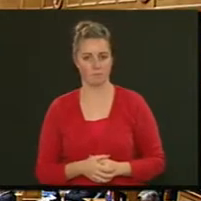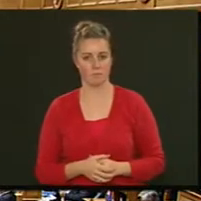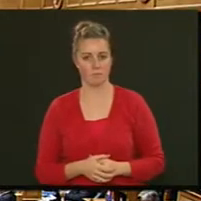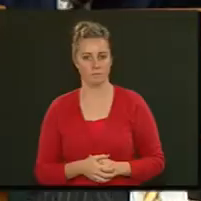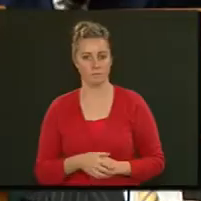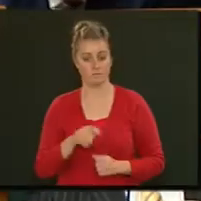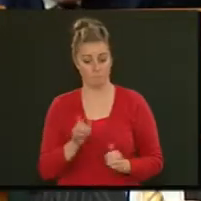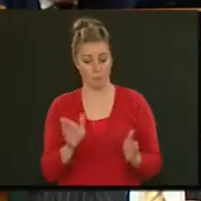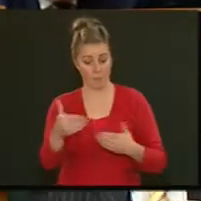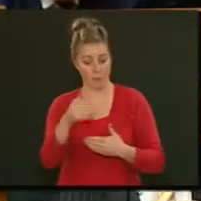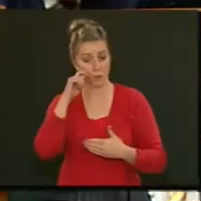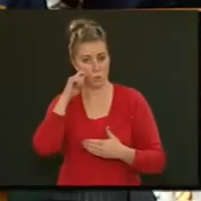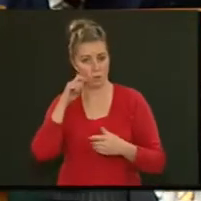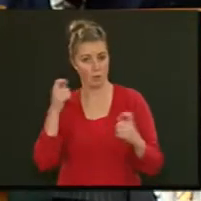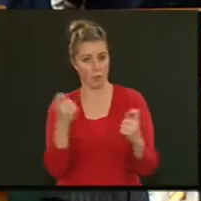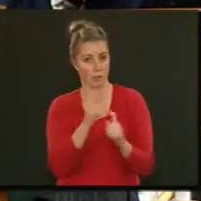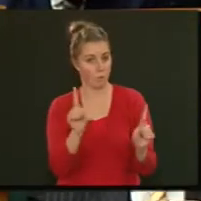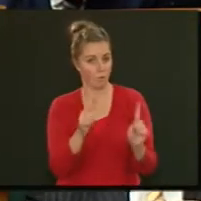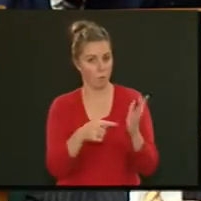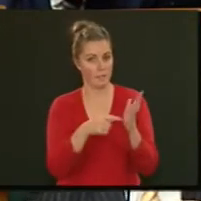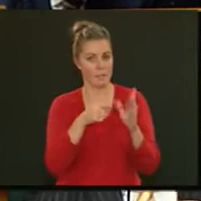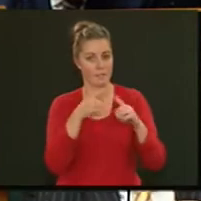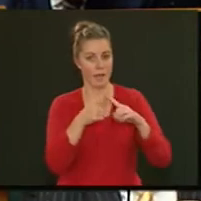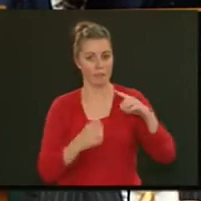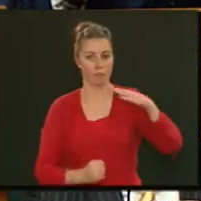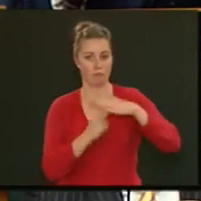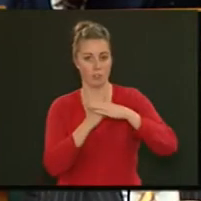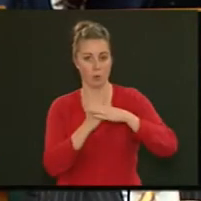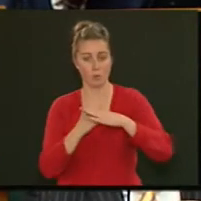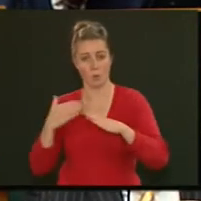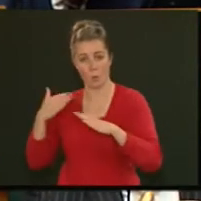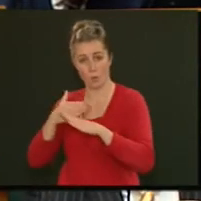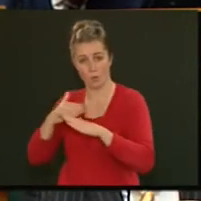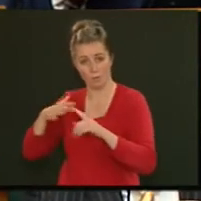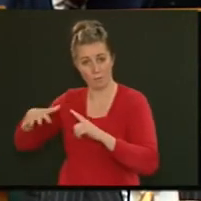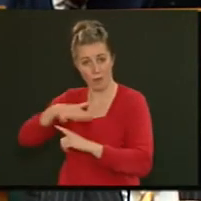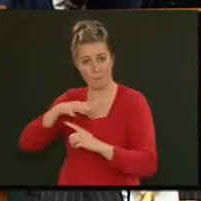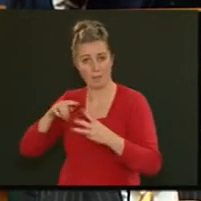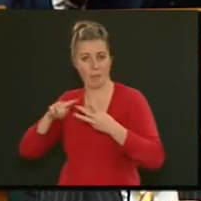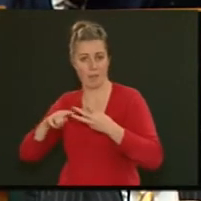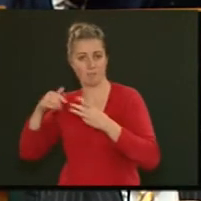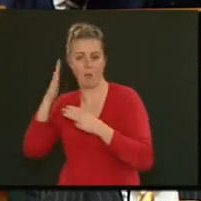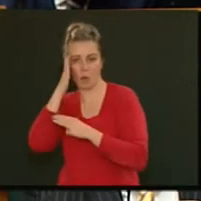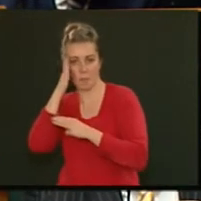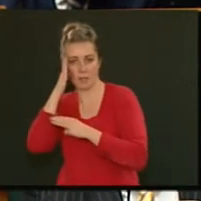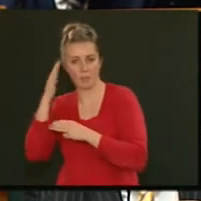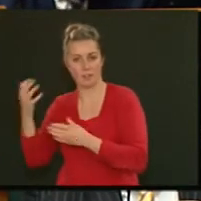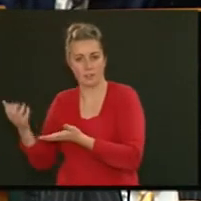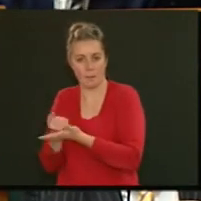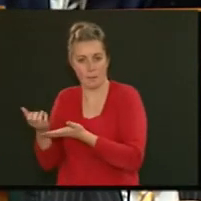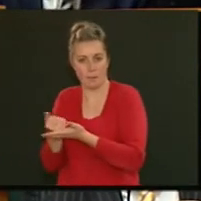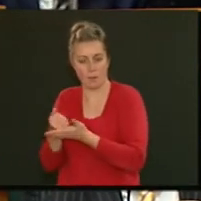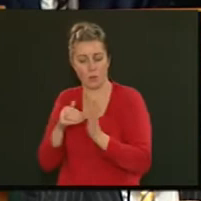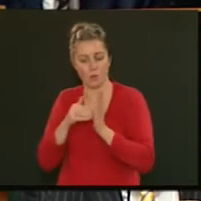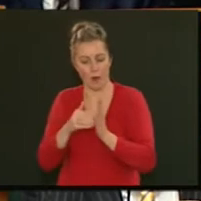The package will make changes to tax thresholds, working for families, and the accommodation supplement to help Kiwi families